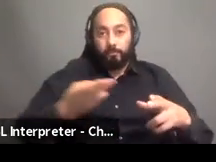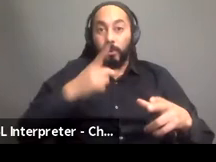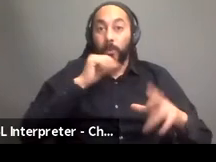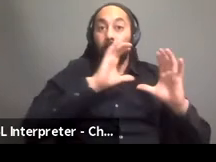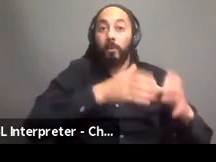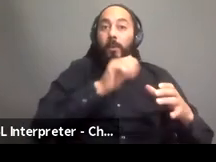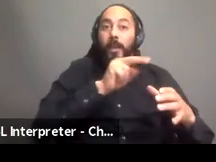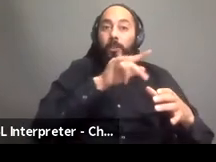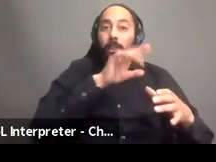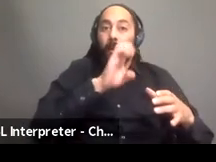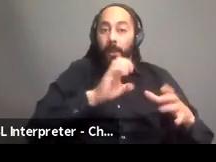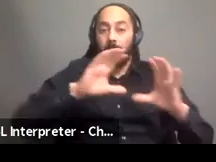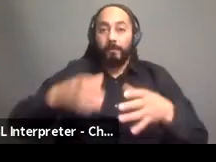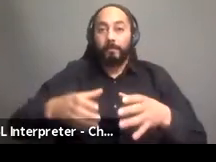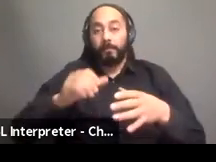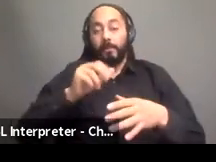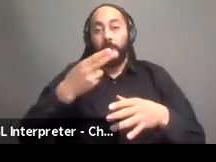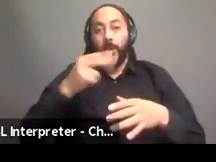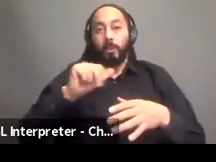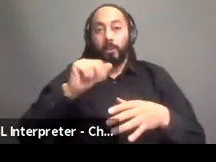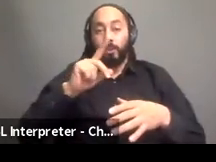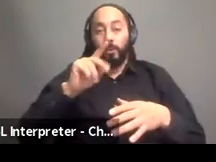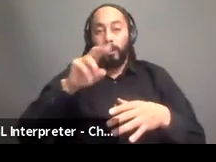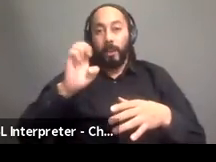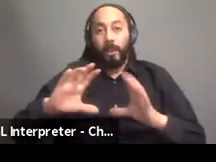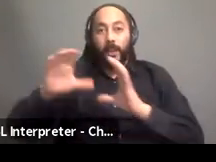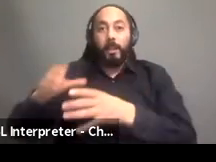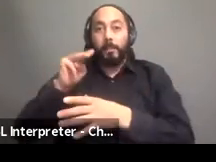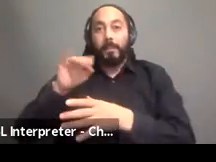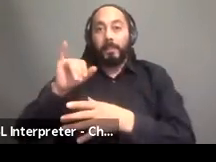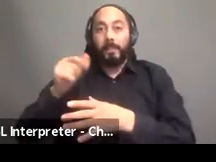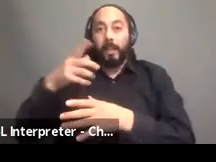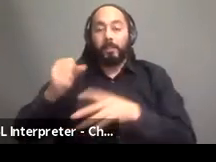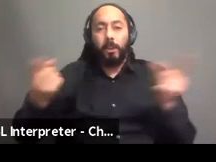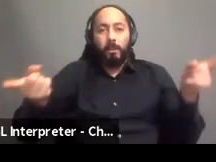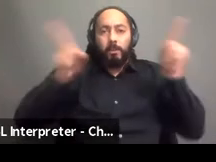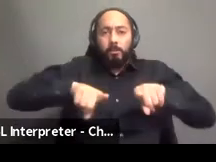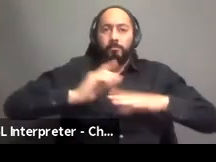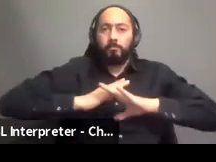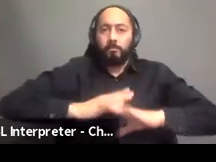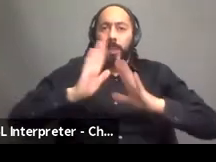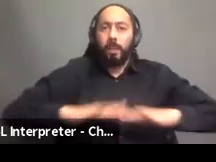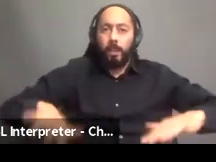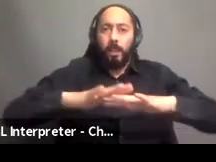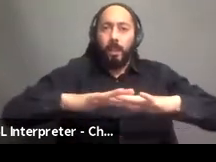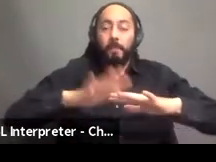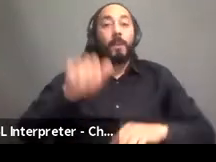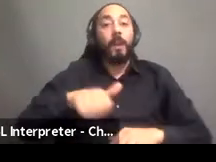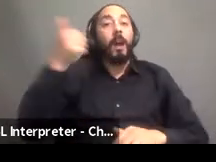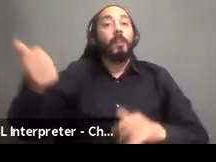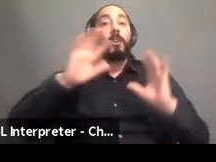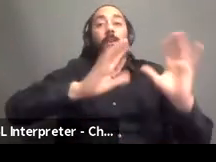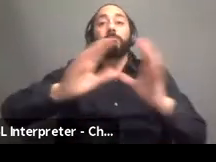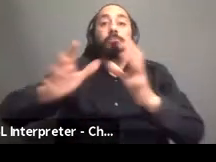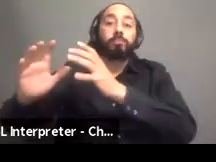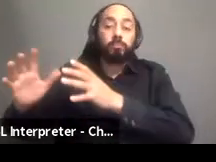the Haudenosaunee, and the Mississaugas that bound them to share that territory and protect that land. Subsequent Indigenous nations and all newcomers have been welcomed